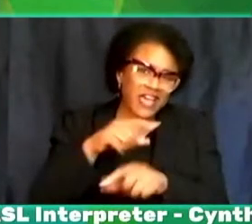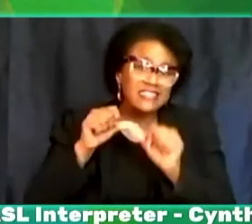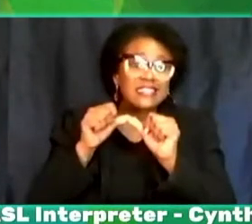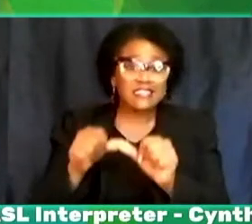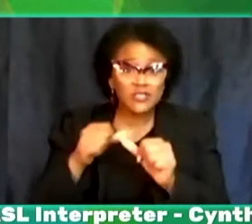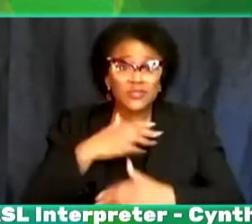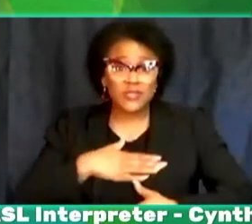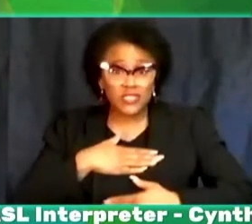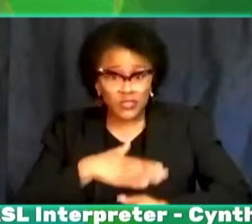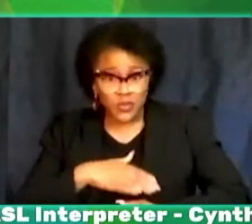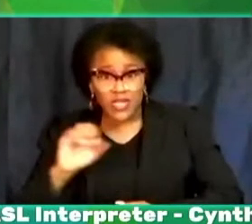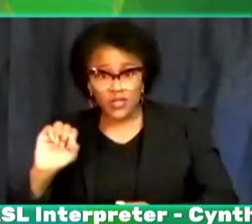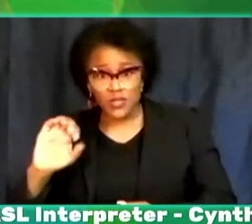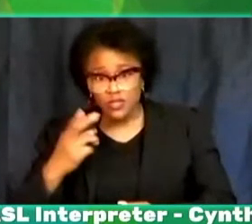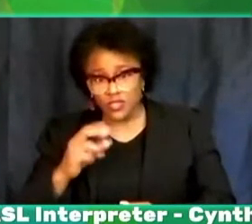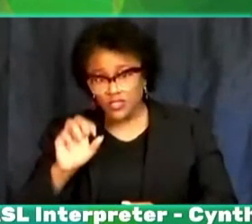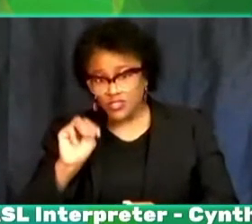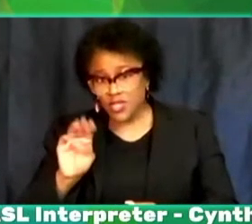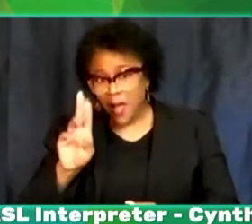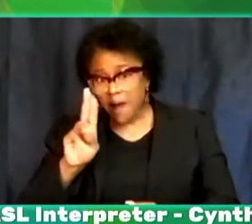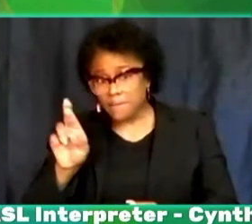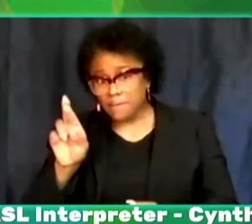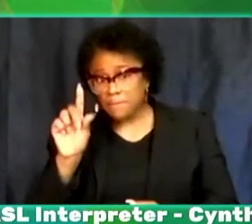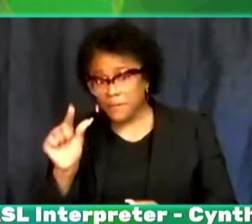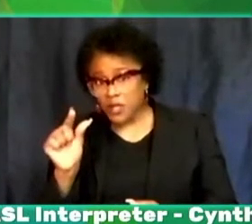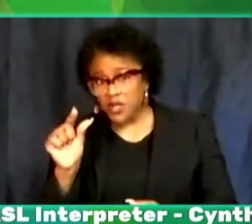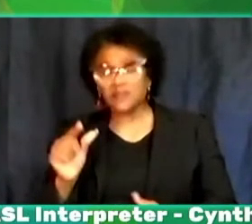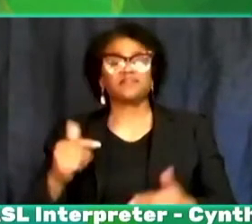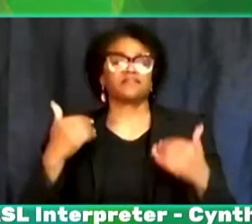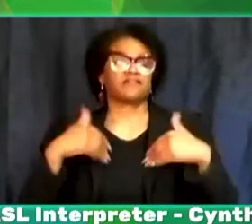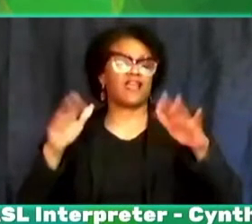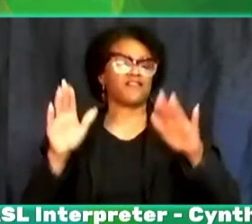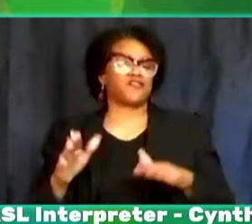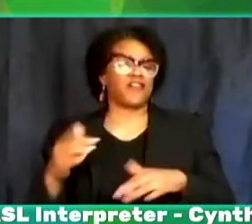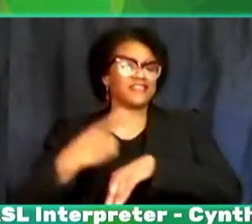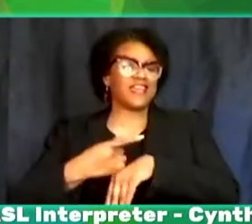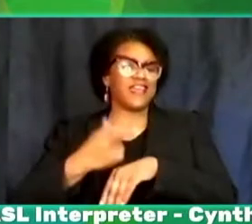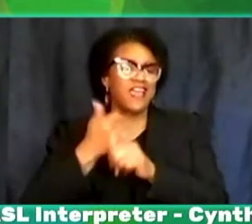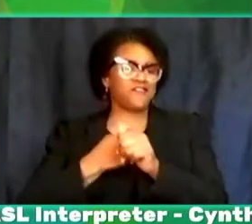the Schomburg and I hope you have a great day, everybody.